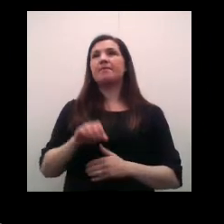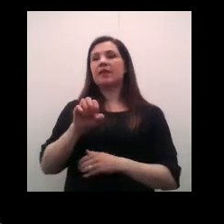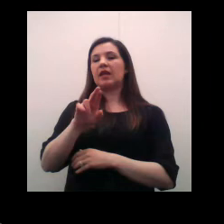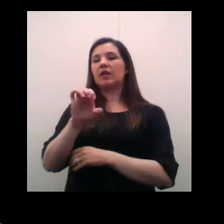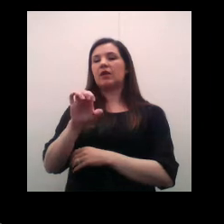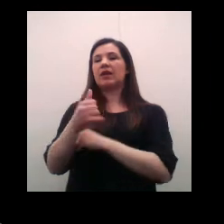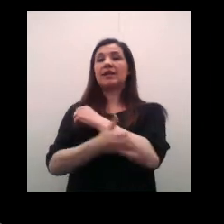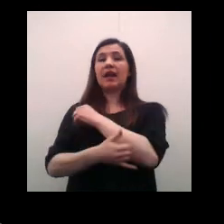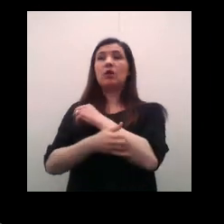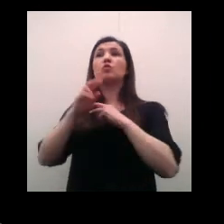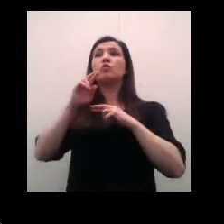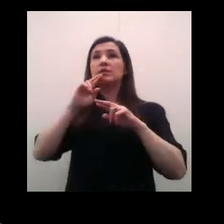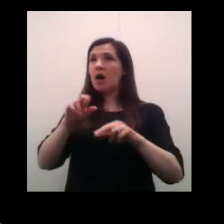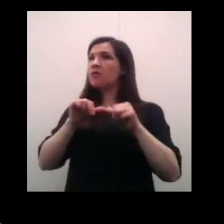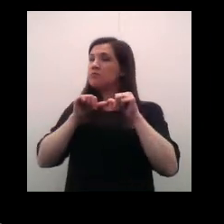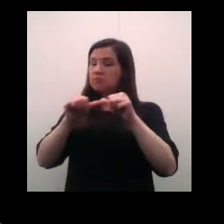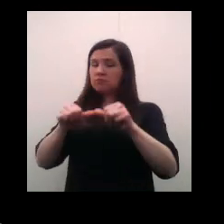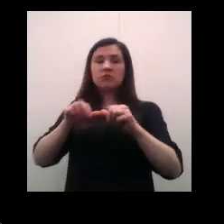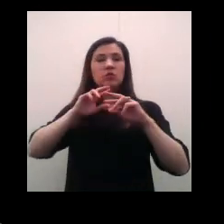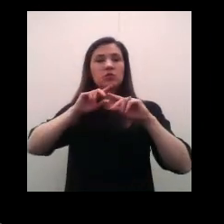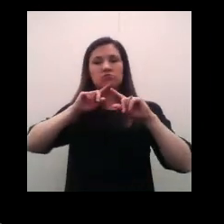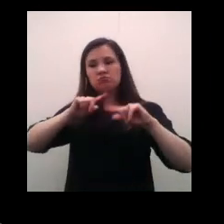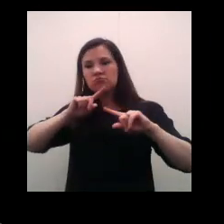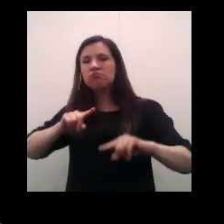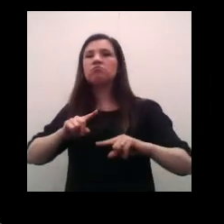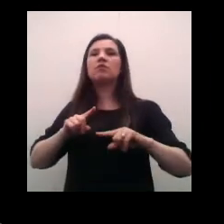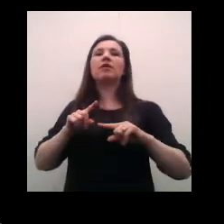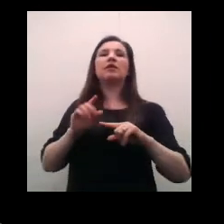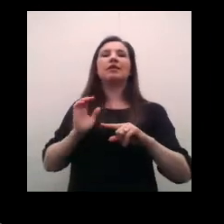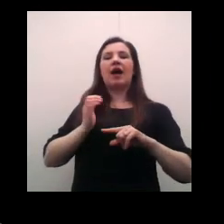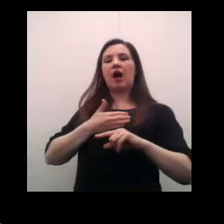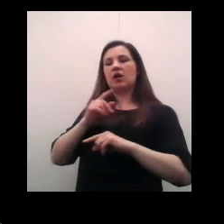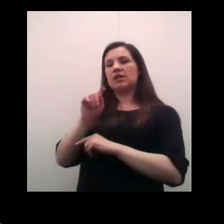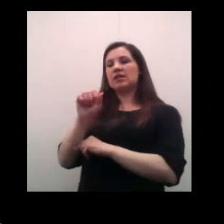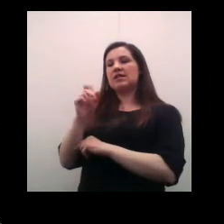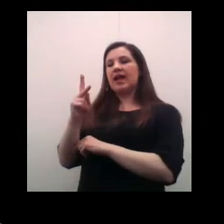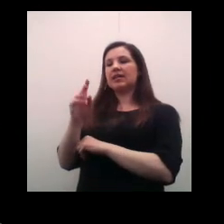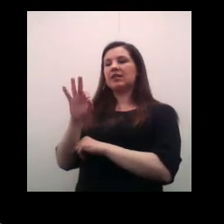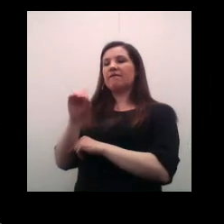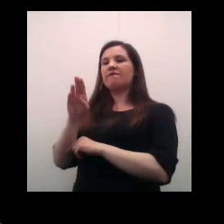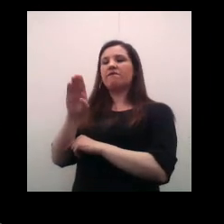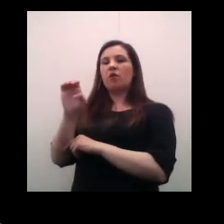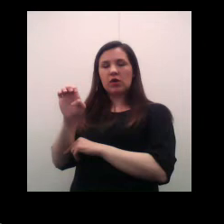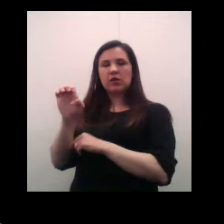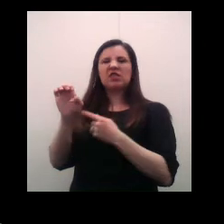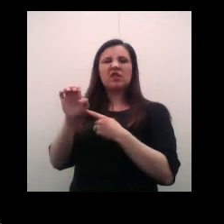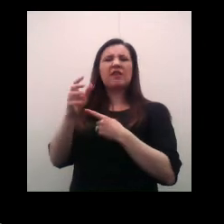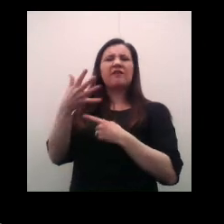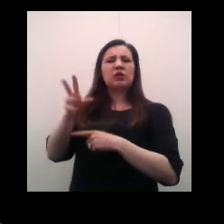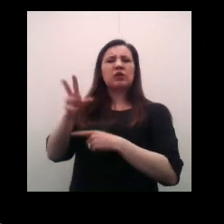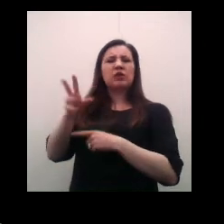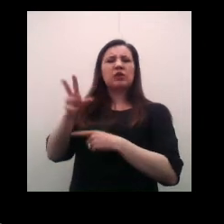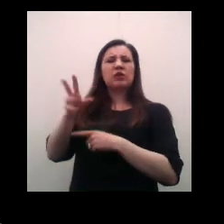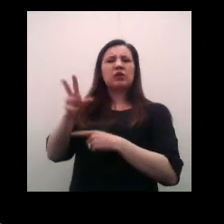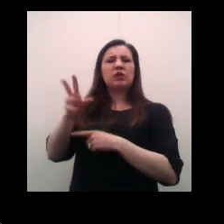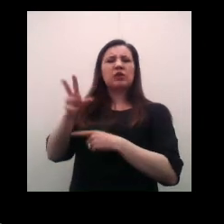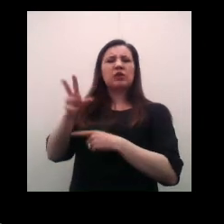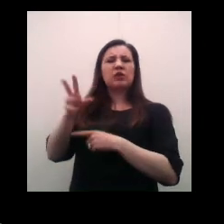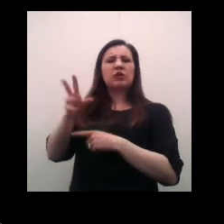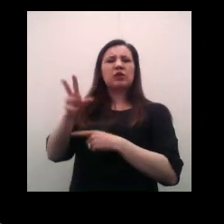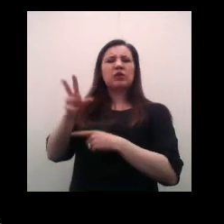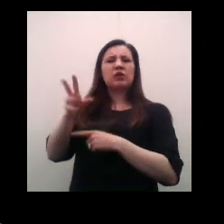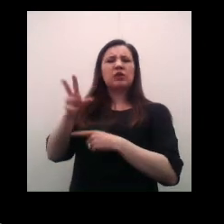continue to respond to this, including the Erie County Business Task Force. You saw last week or a week and a half ago, we